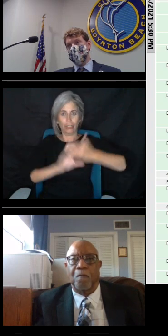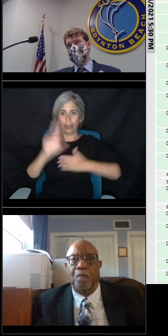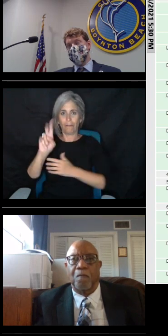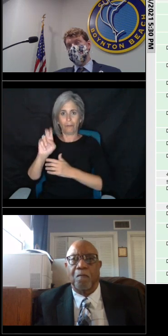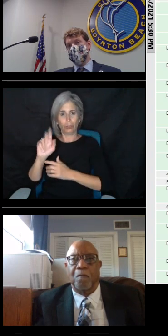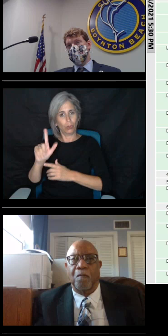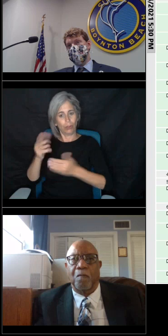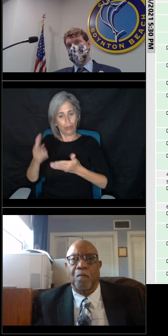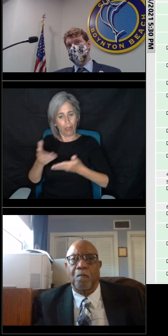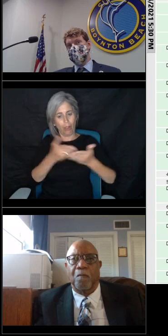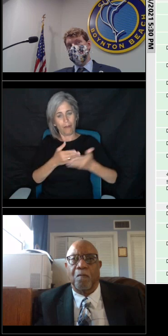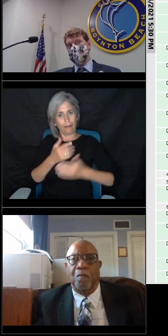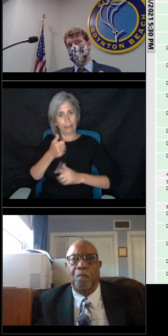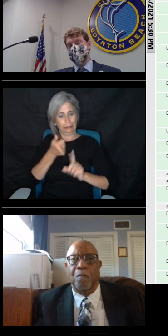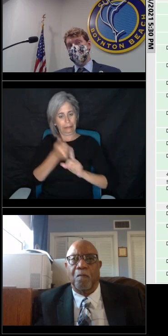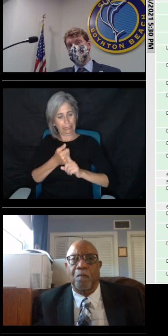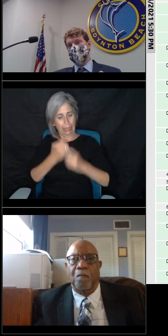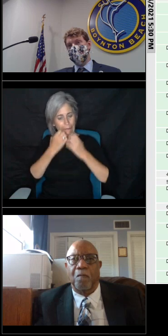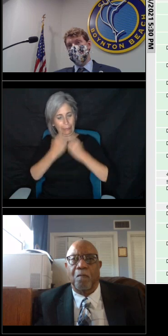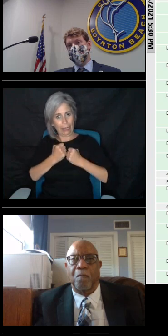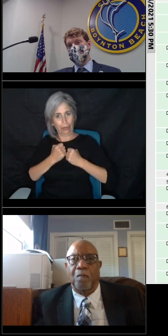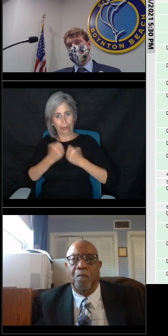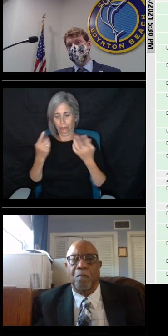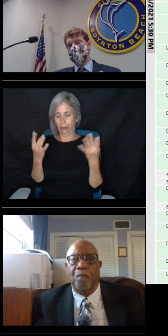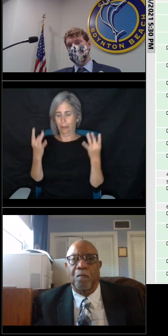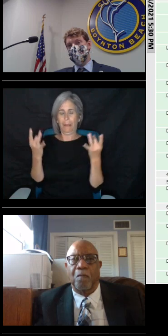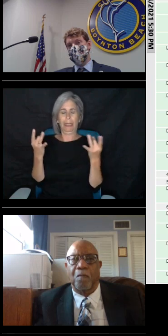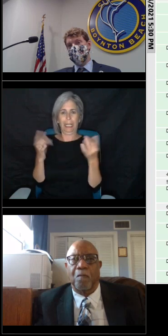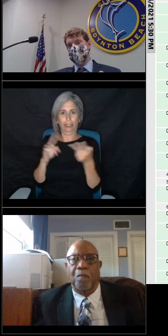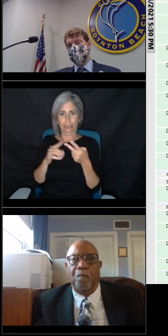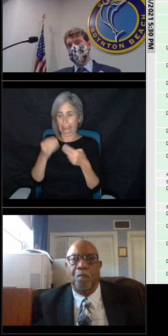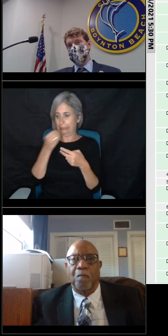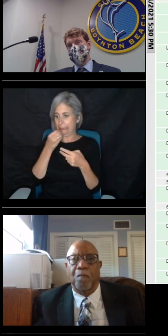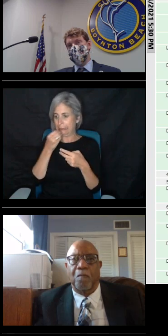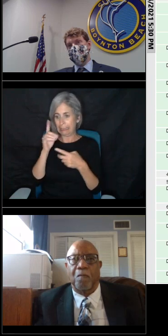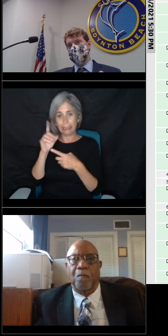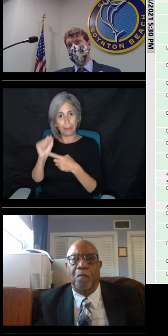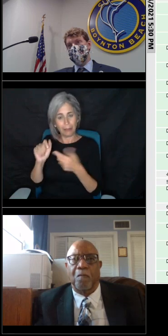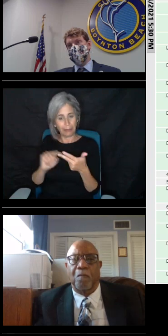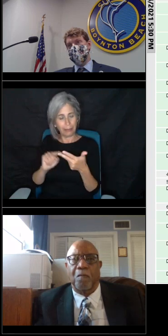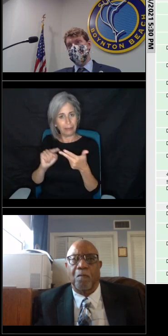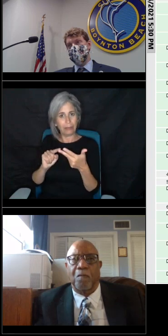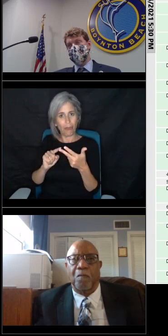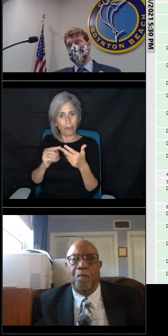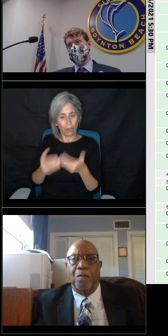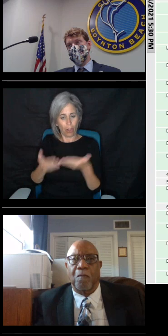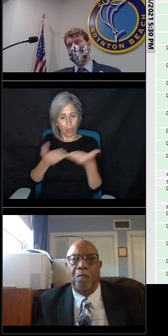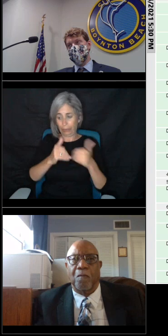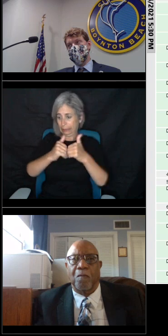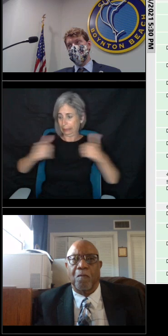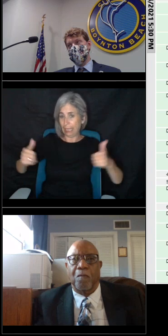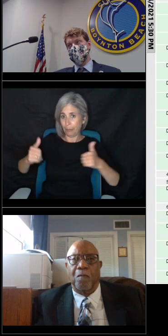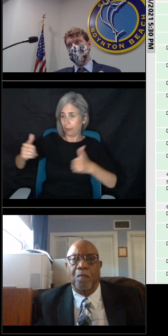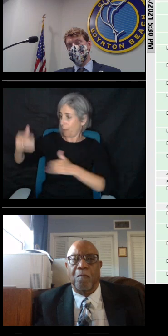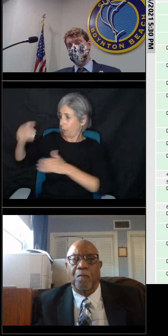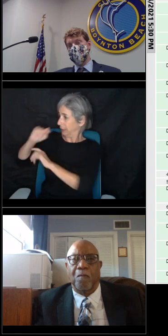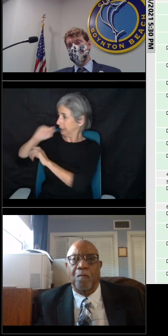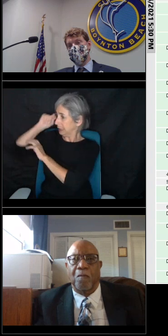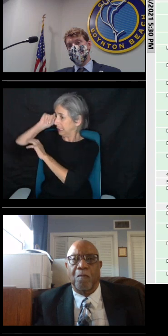offerings from self-care and meditation to eating disorders, which offers separate sessions for teens